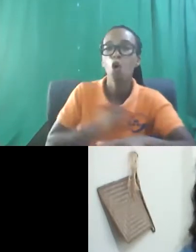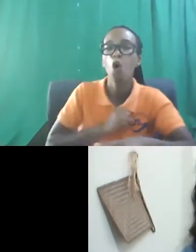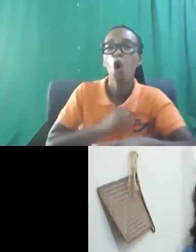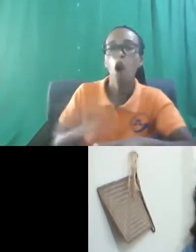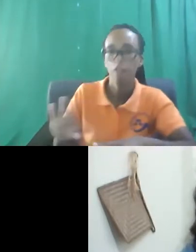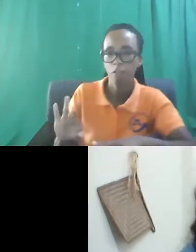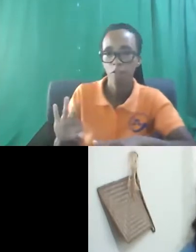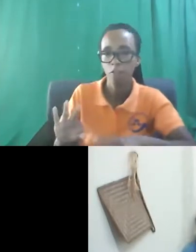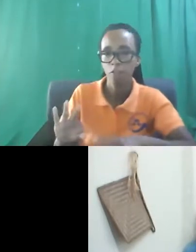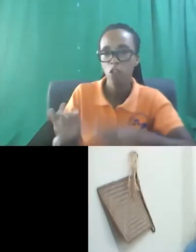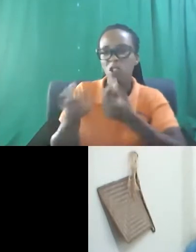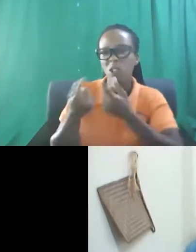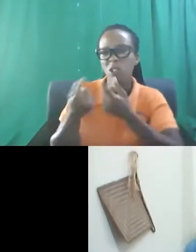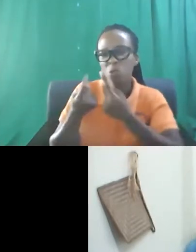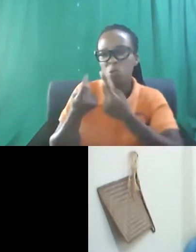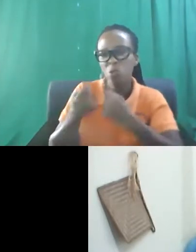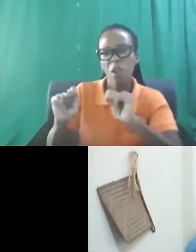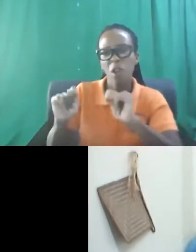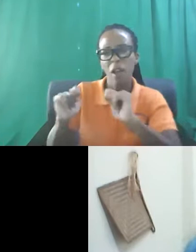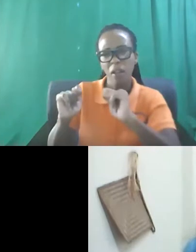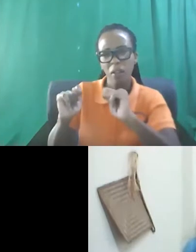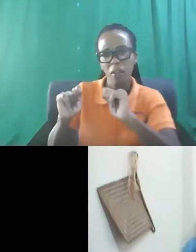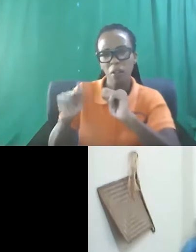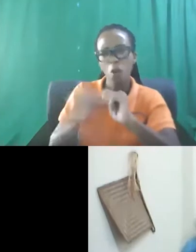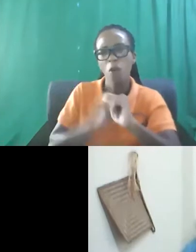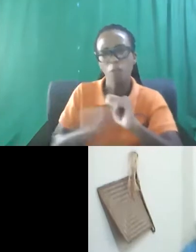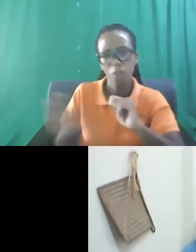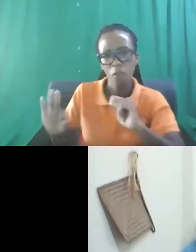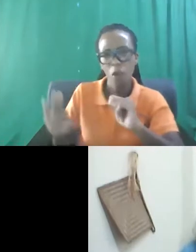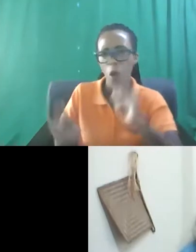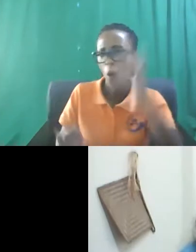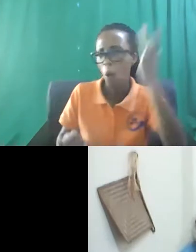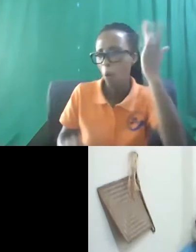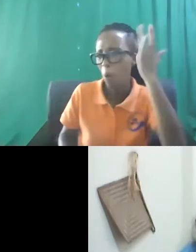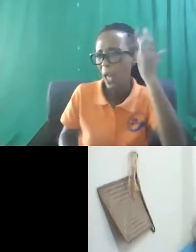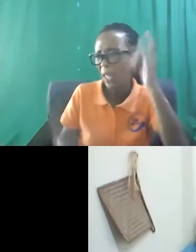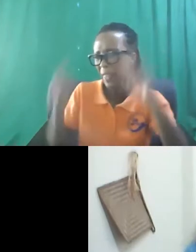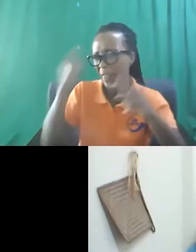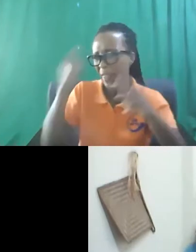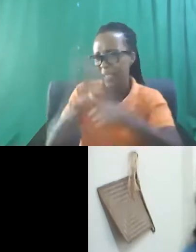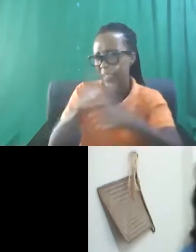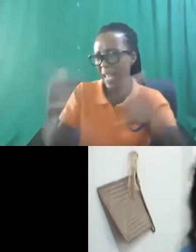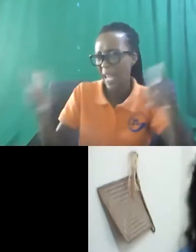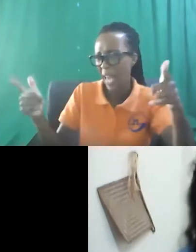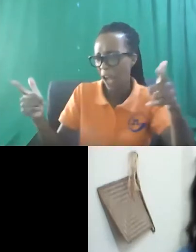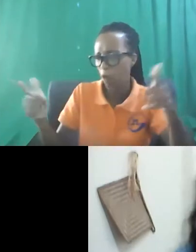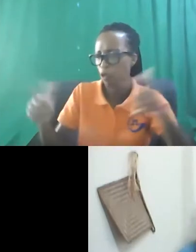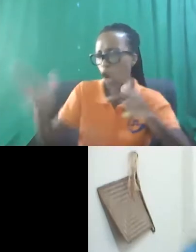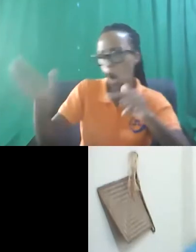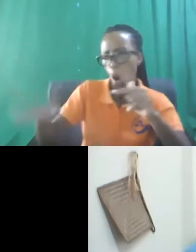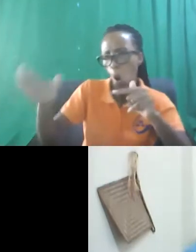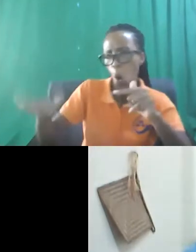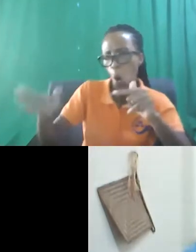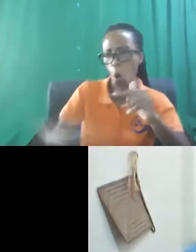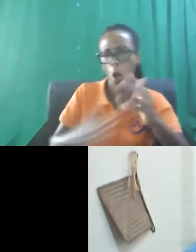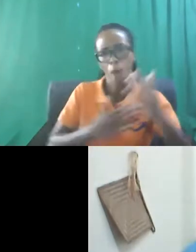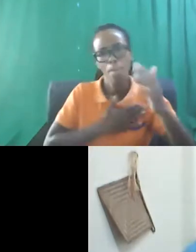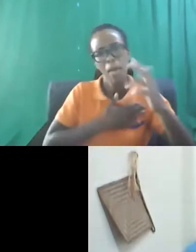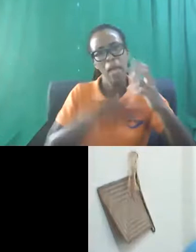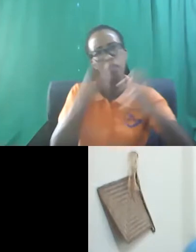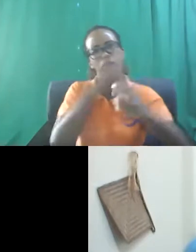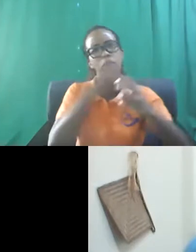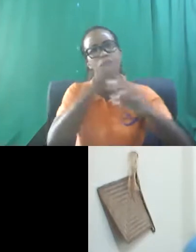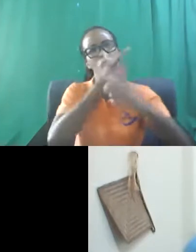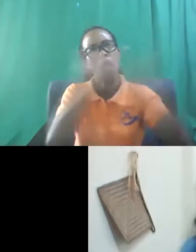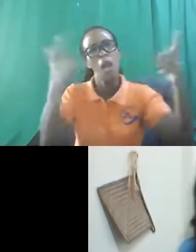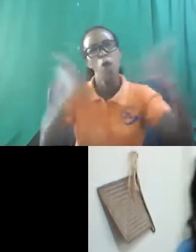to combat it. You know, why do we think sign languages are inferior, and why do we think spoken languages are superior,